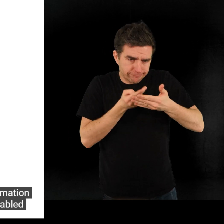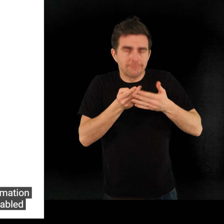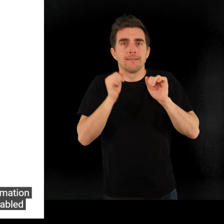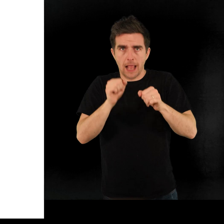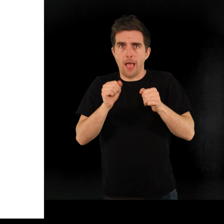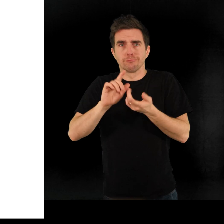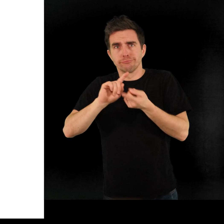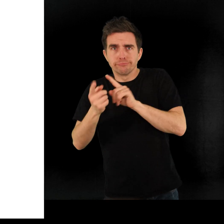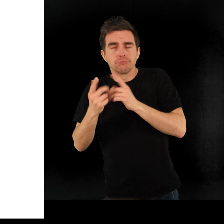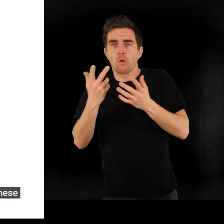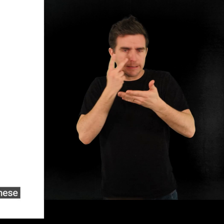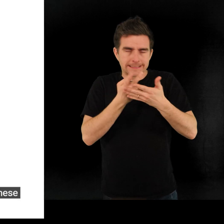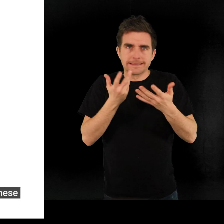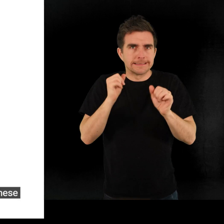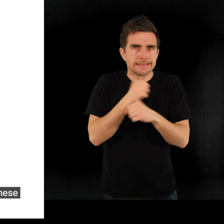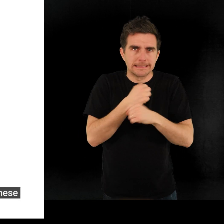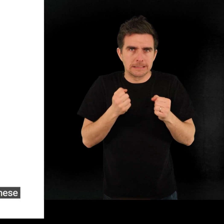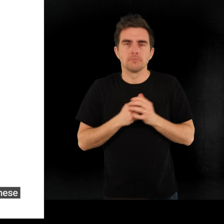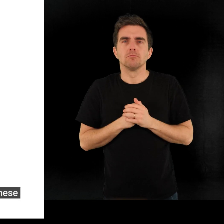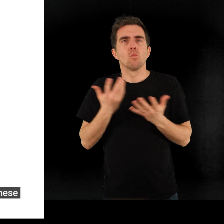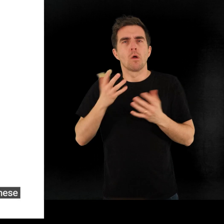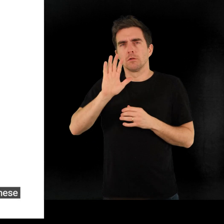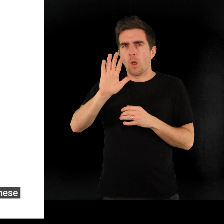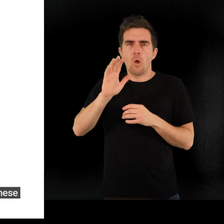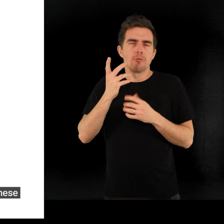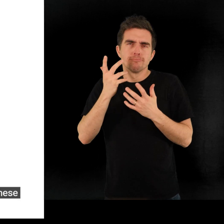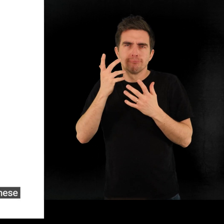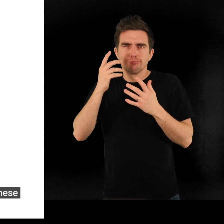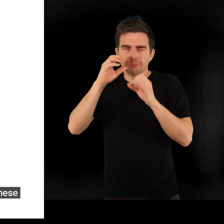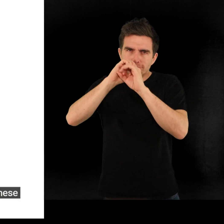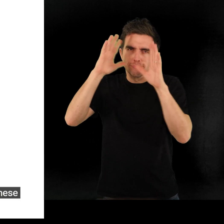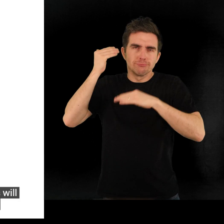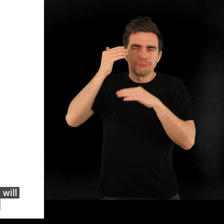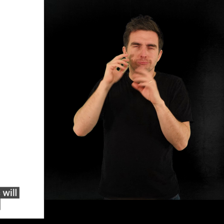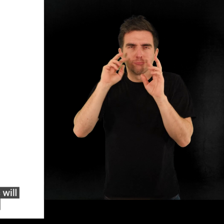print disabled or visually challenged. And what are your hopes for these upcoming elections?